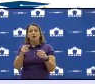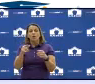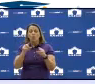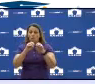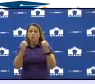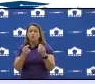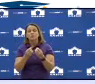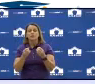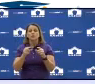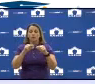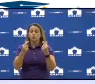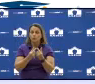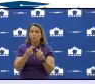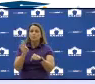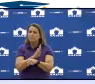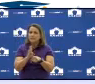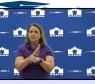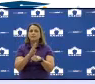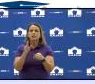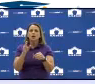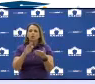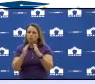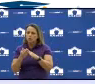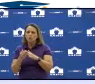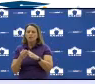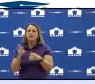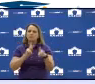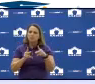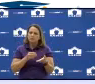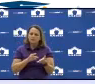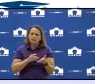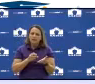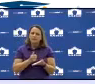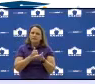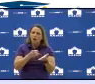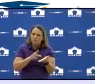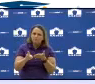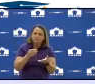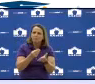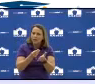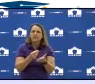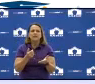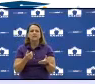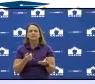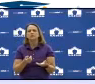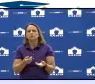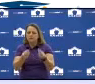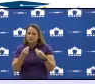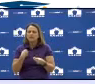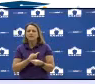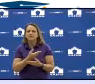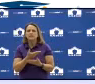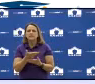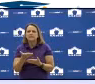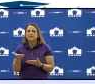the community, business community and investors, that they believe in public education, that they give us